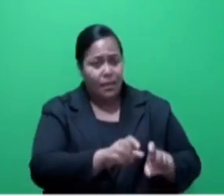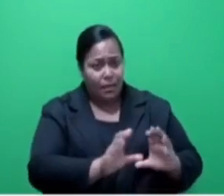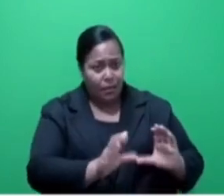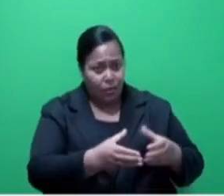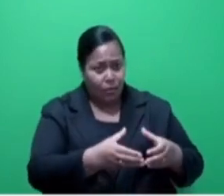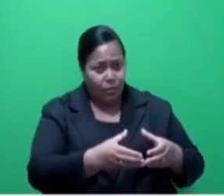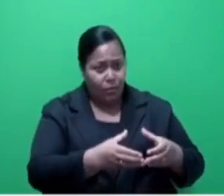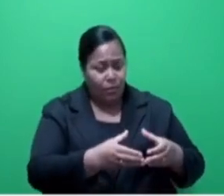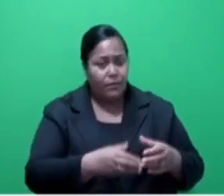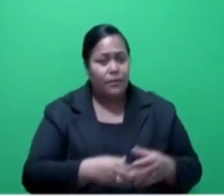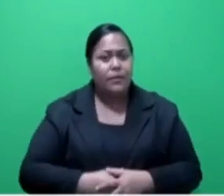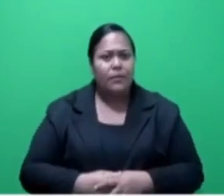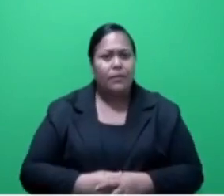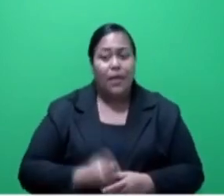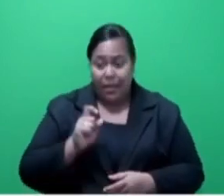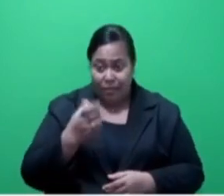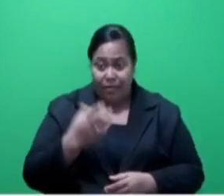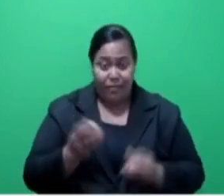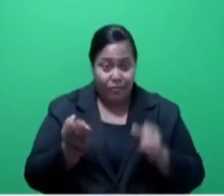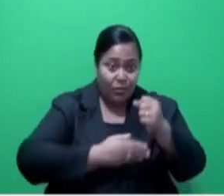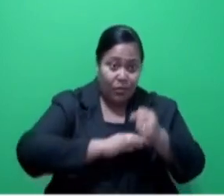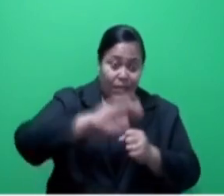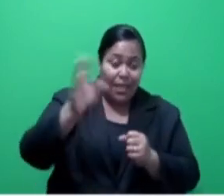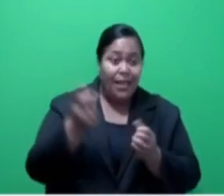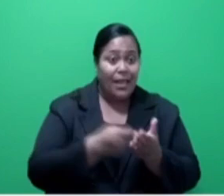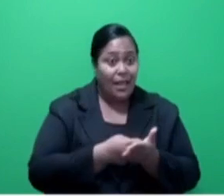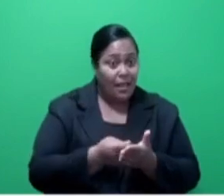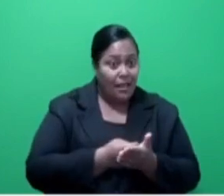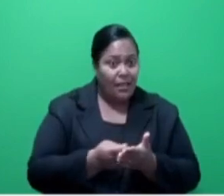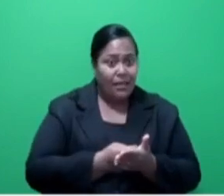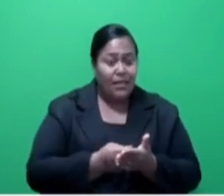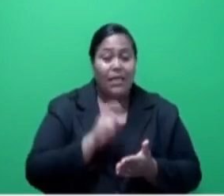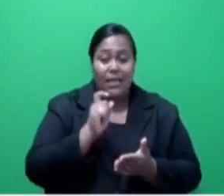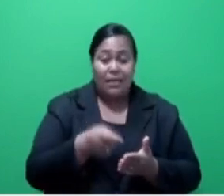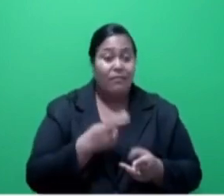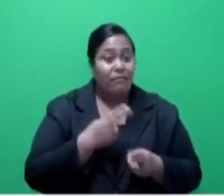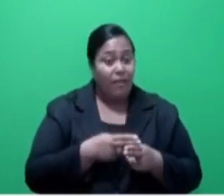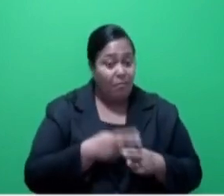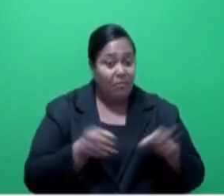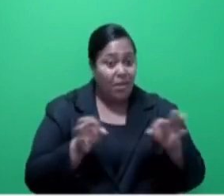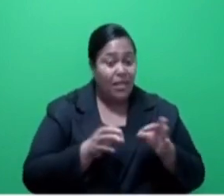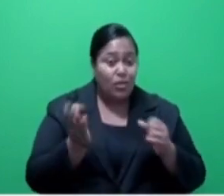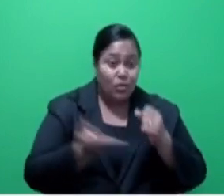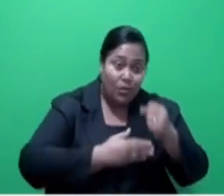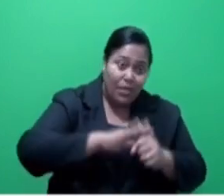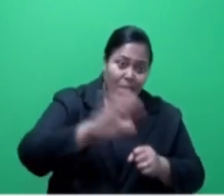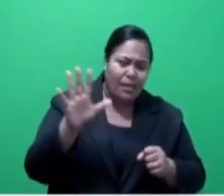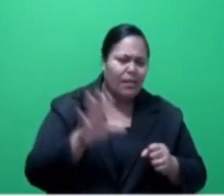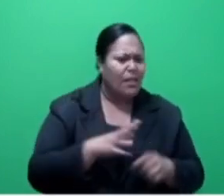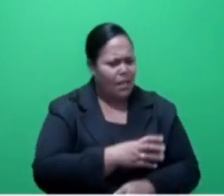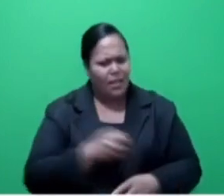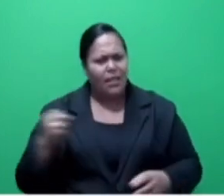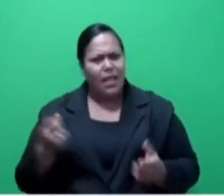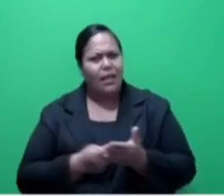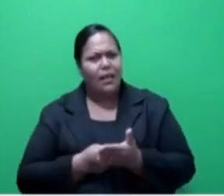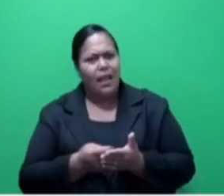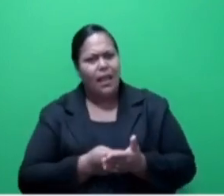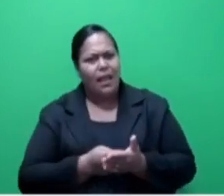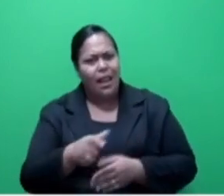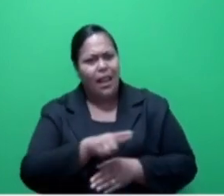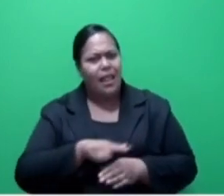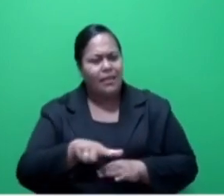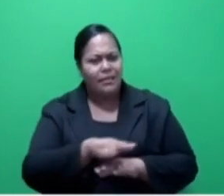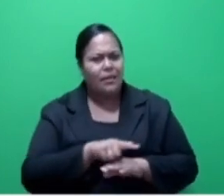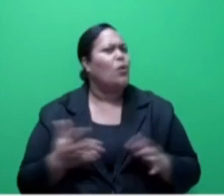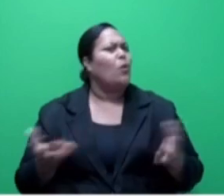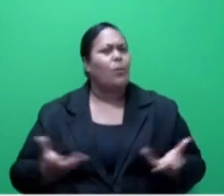if they have a sugarcane lease, if they stop planting sugarcane, the lease will be taken away. Where will they go? Where